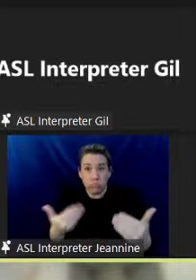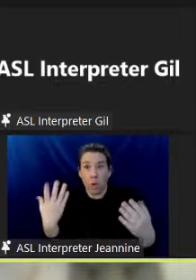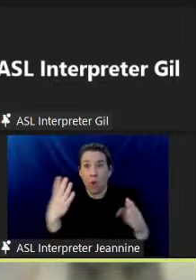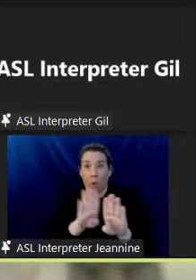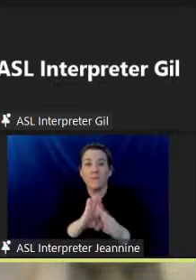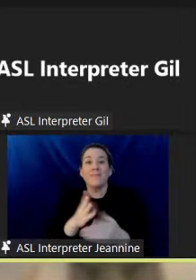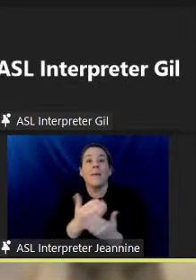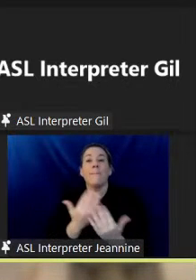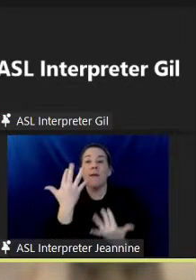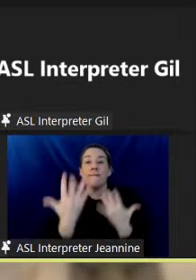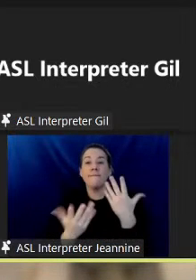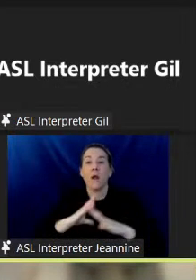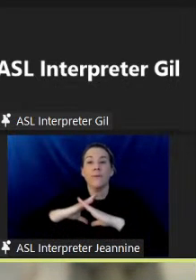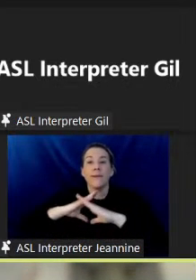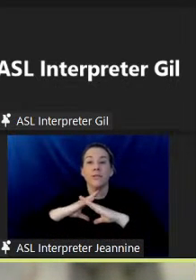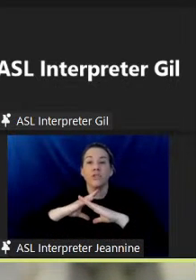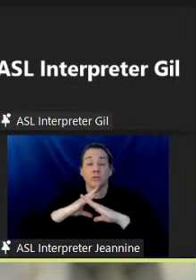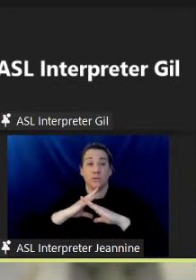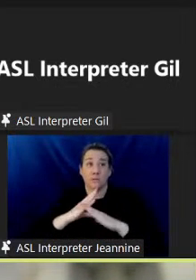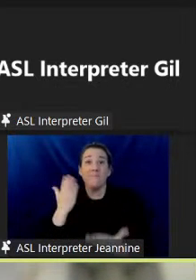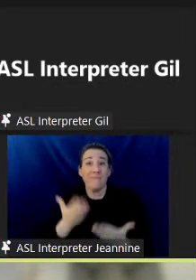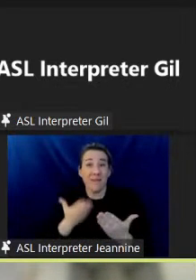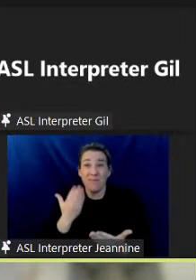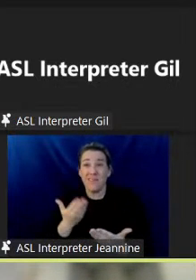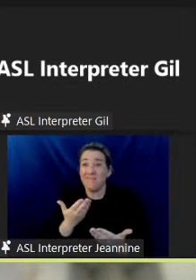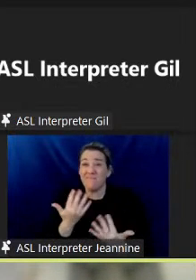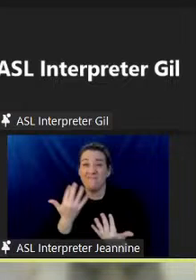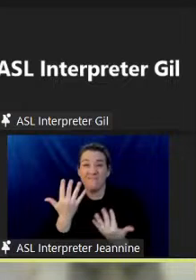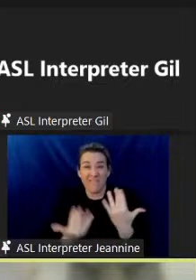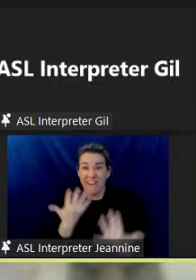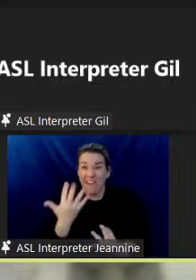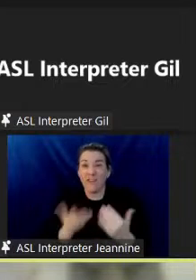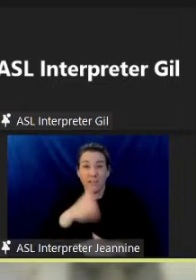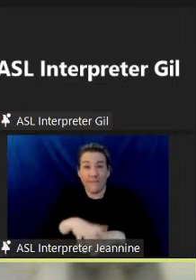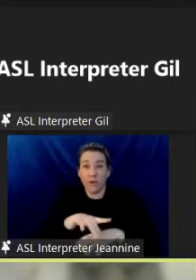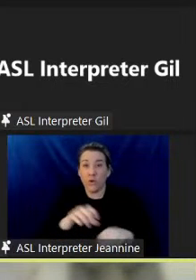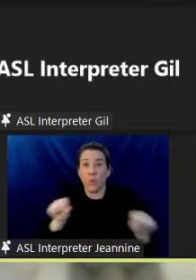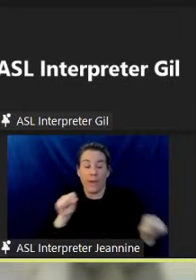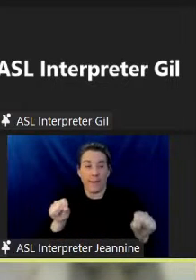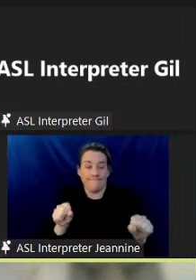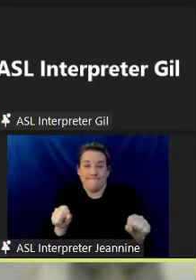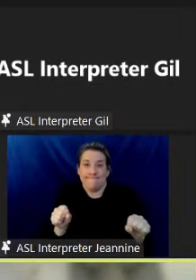protection. And again, we may have fires following an earthquake. We just don't know.